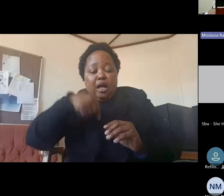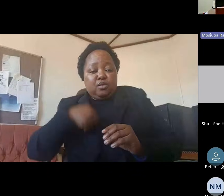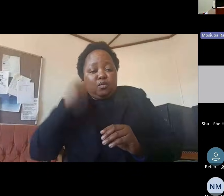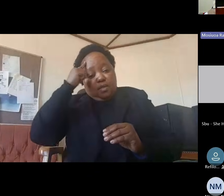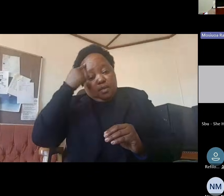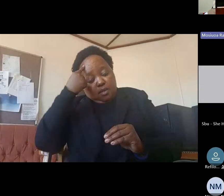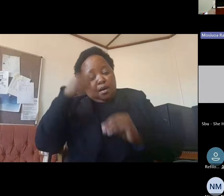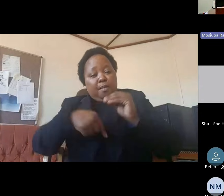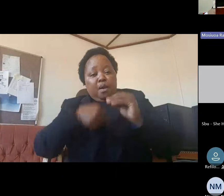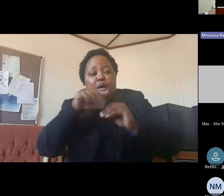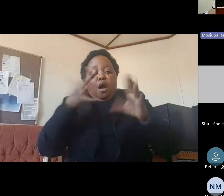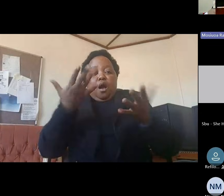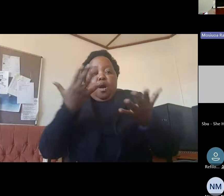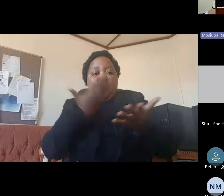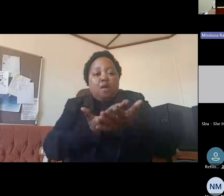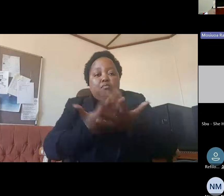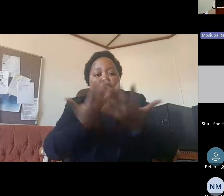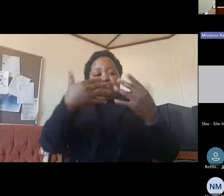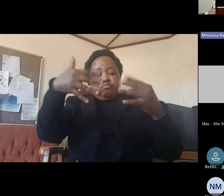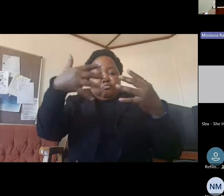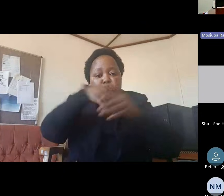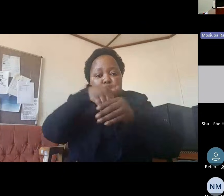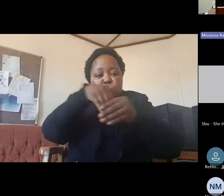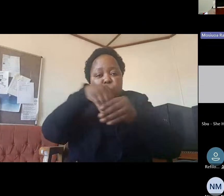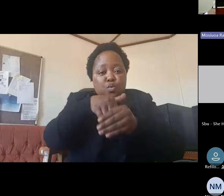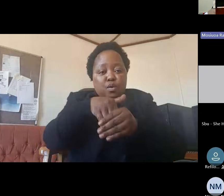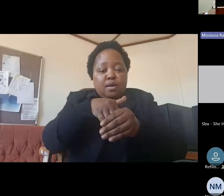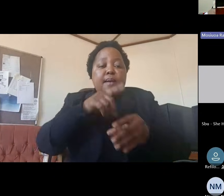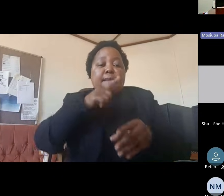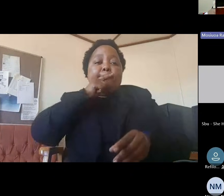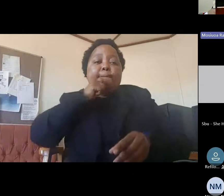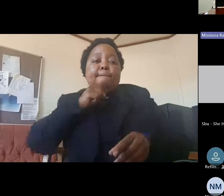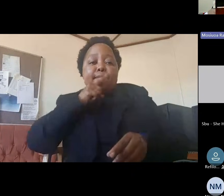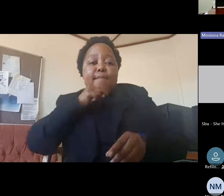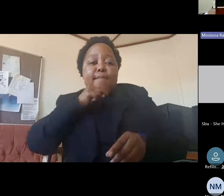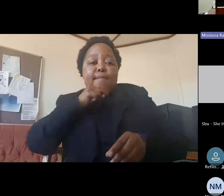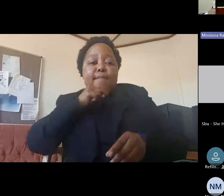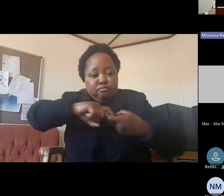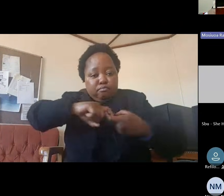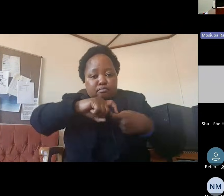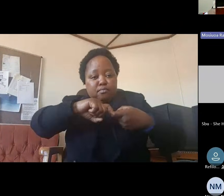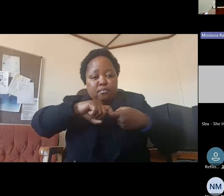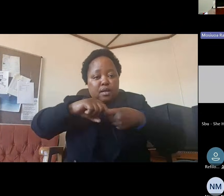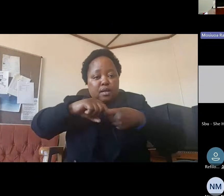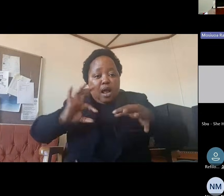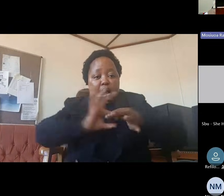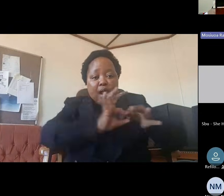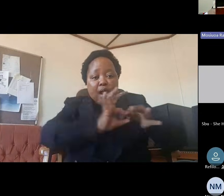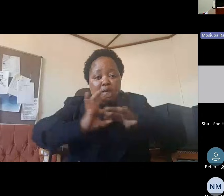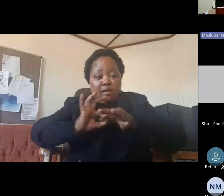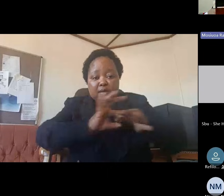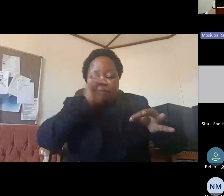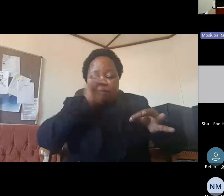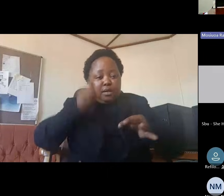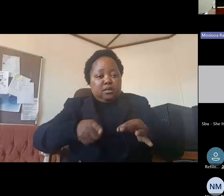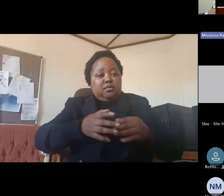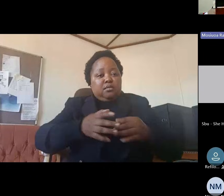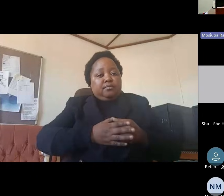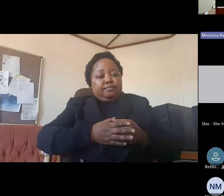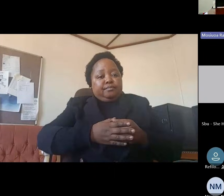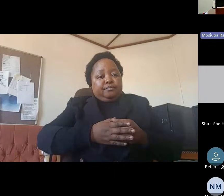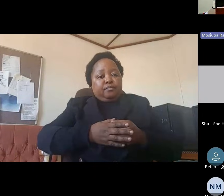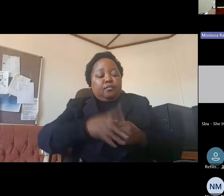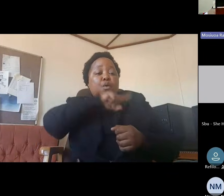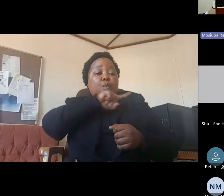as allies, and then how do we redefine masculinity as well in terms of giving us